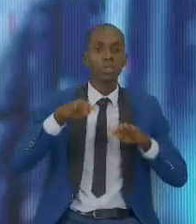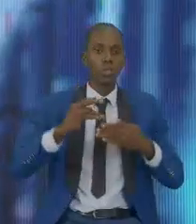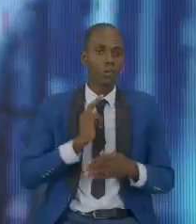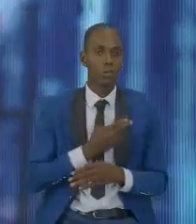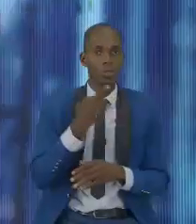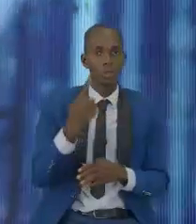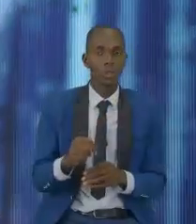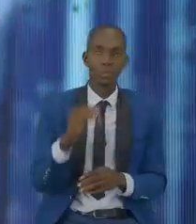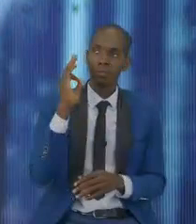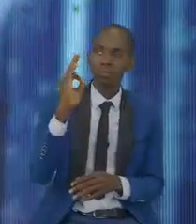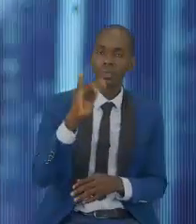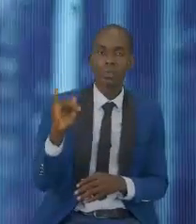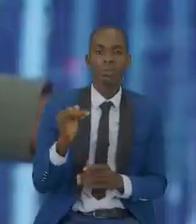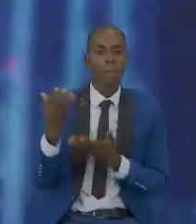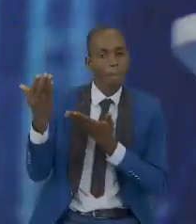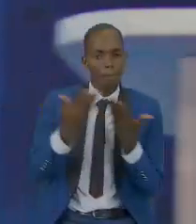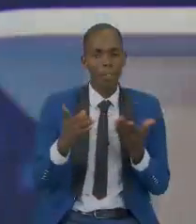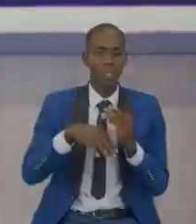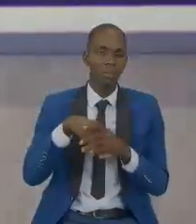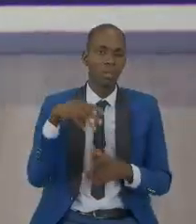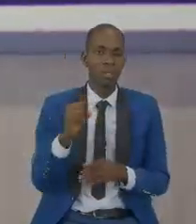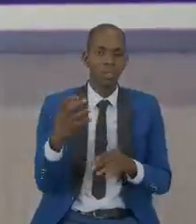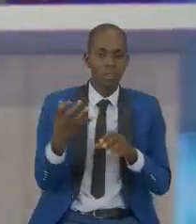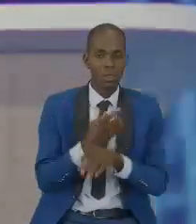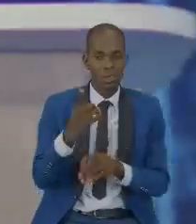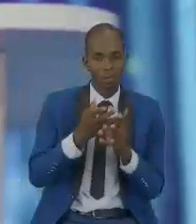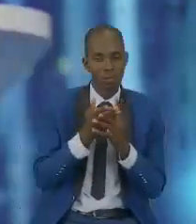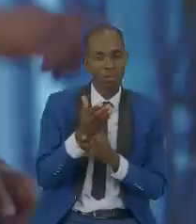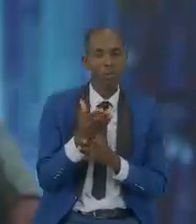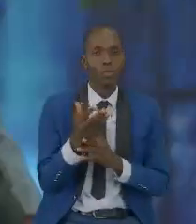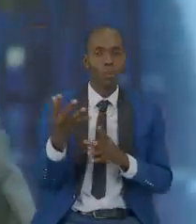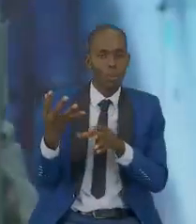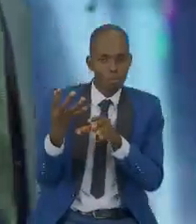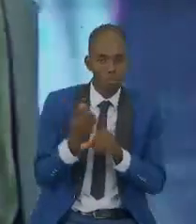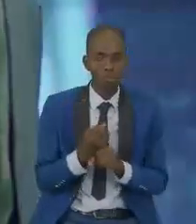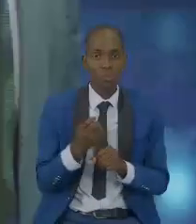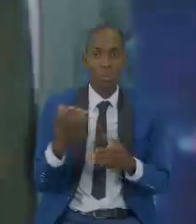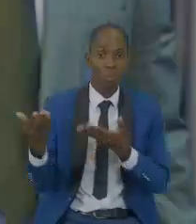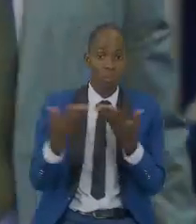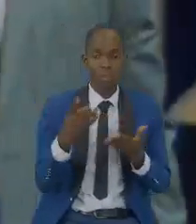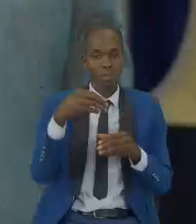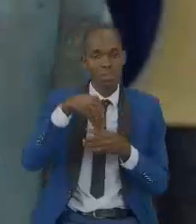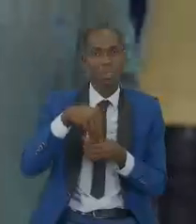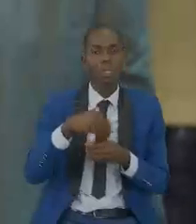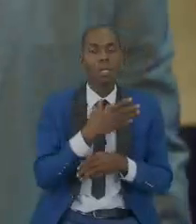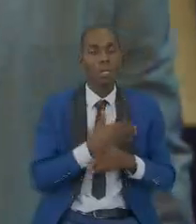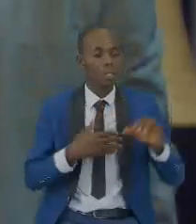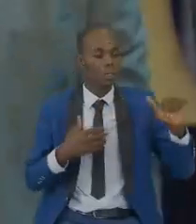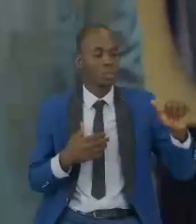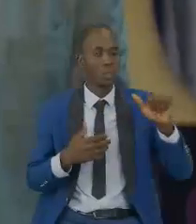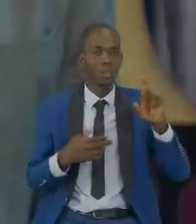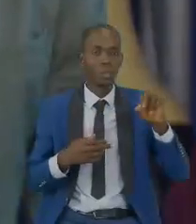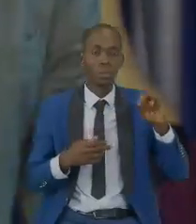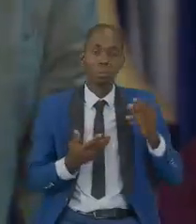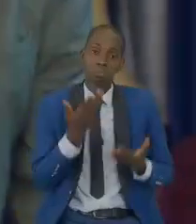message, bring them out, take them through, bring them in, and Aaron may join.